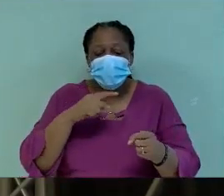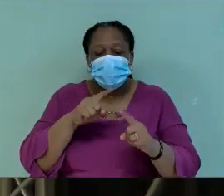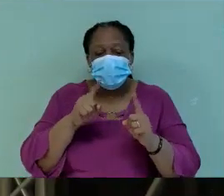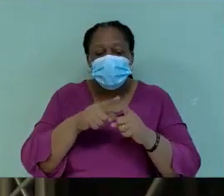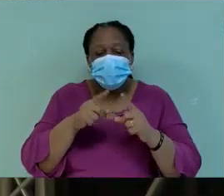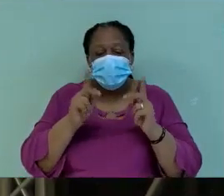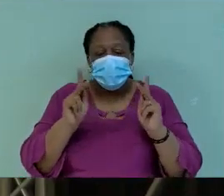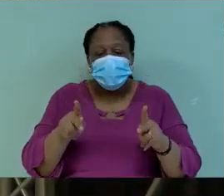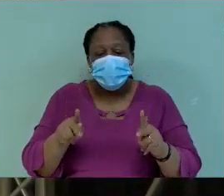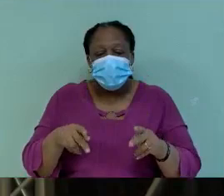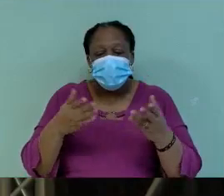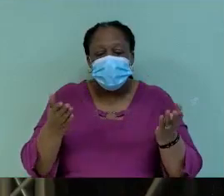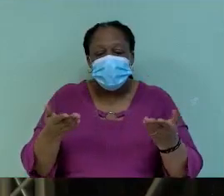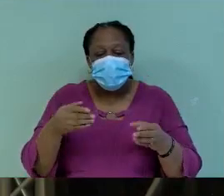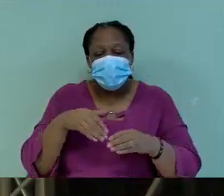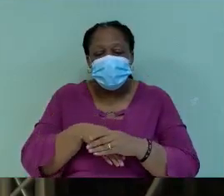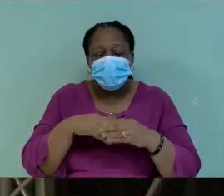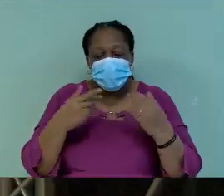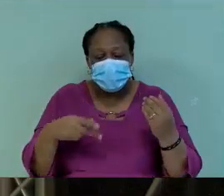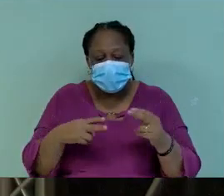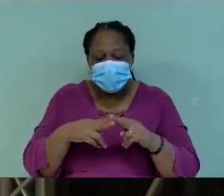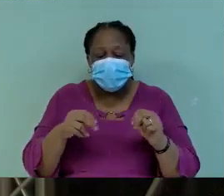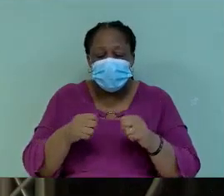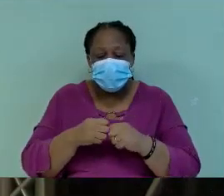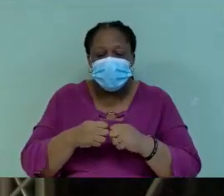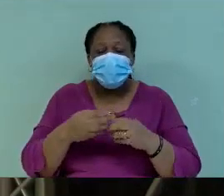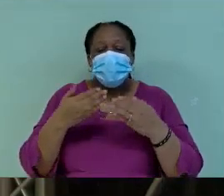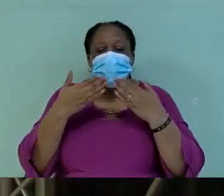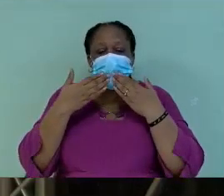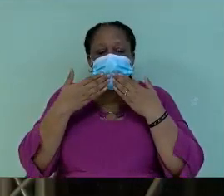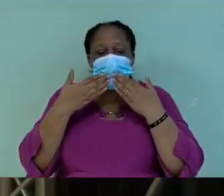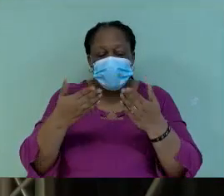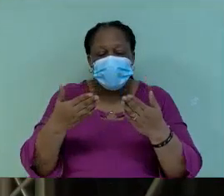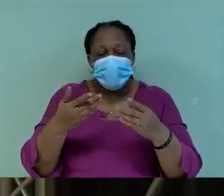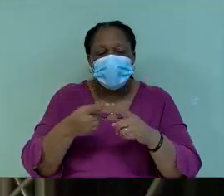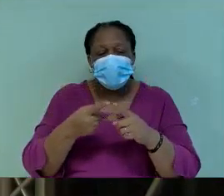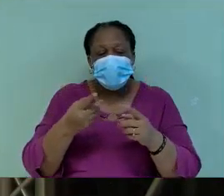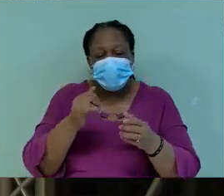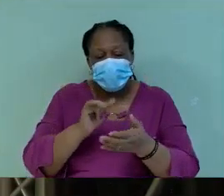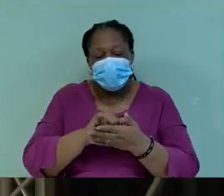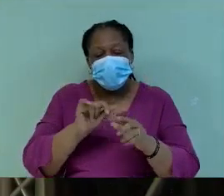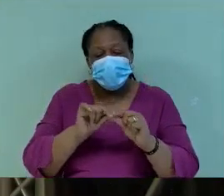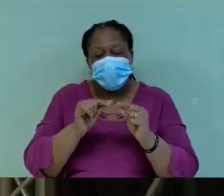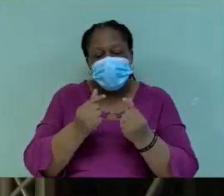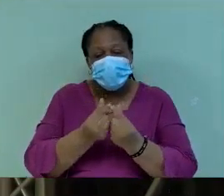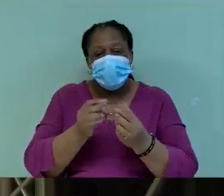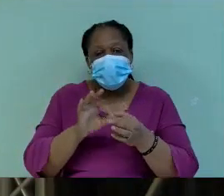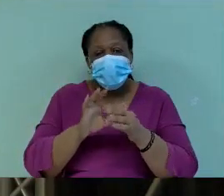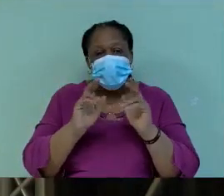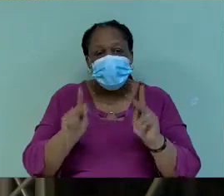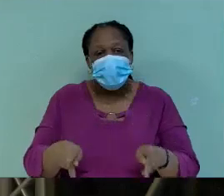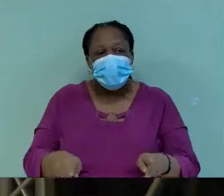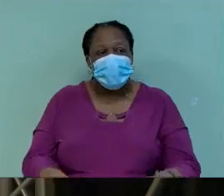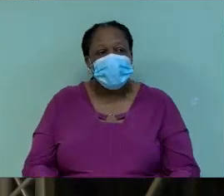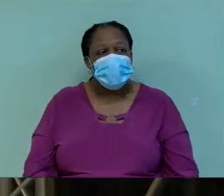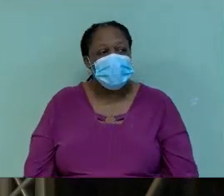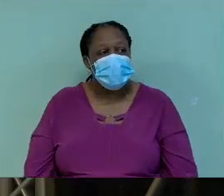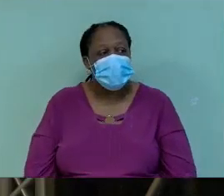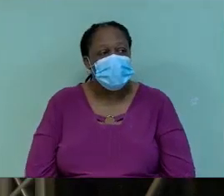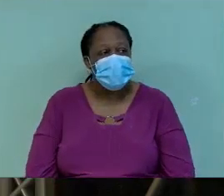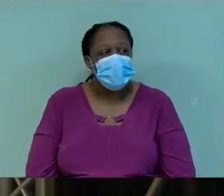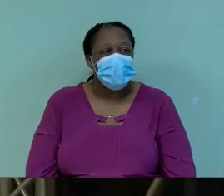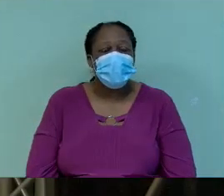colleagues who continues to help, I say thank you. I also want to acknowledge